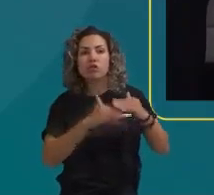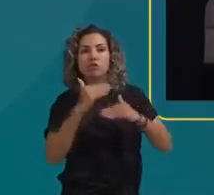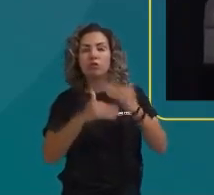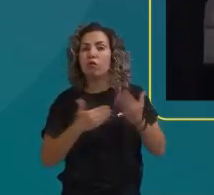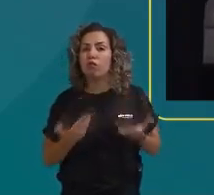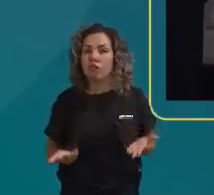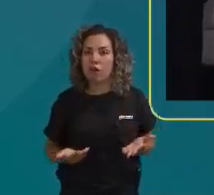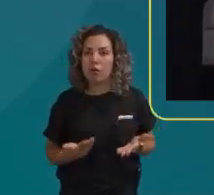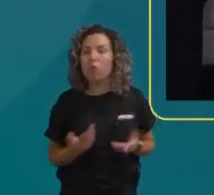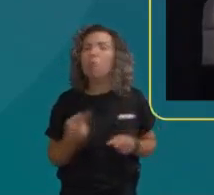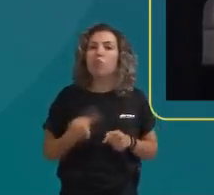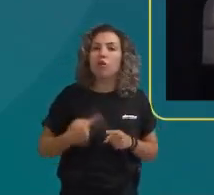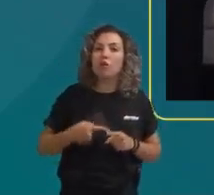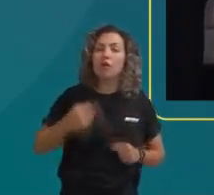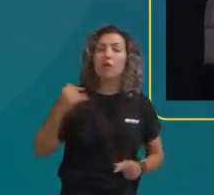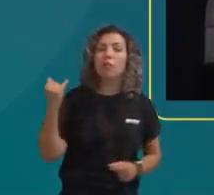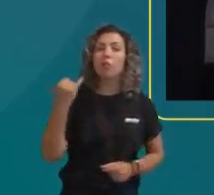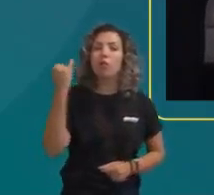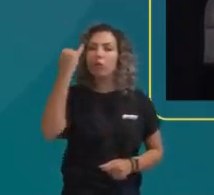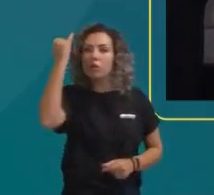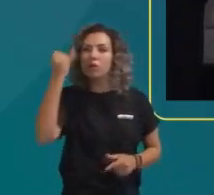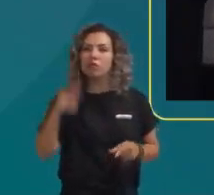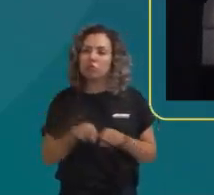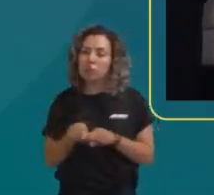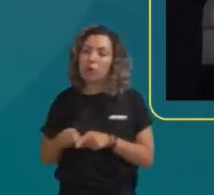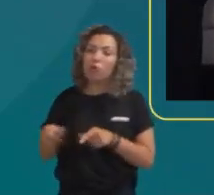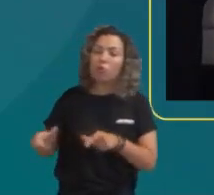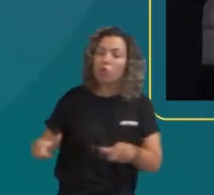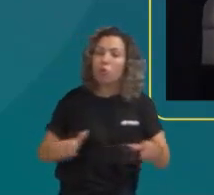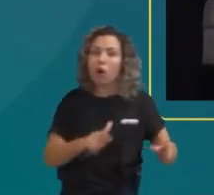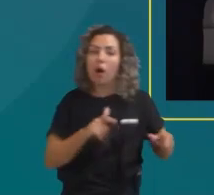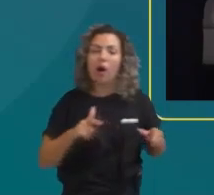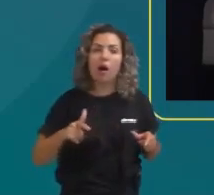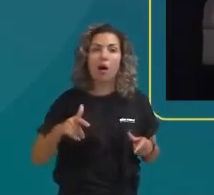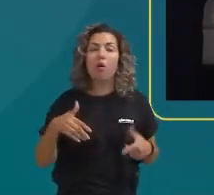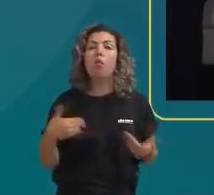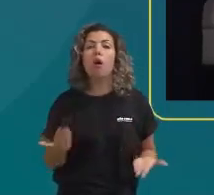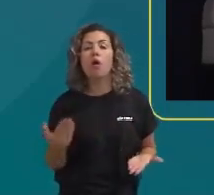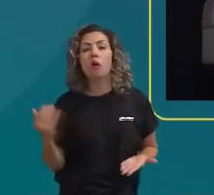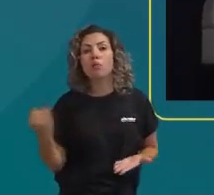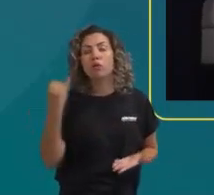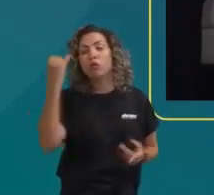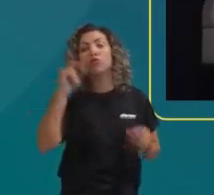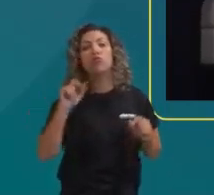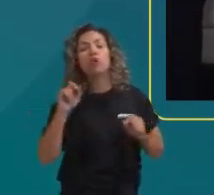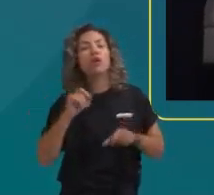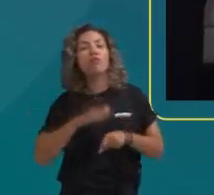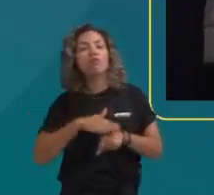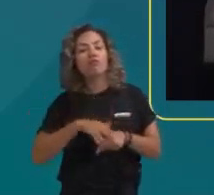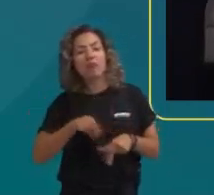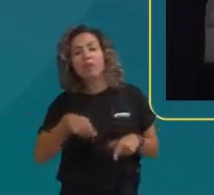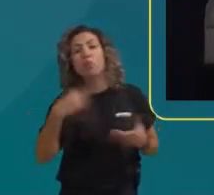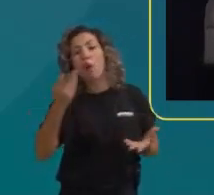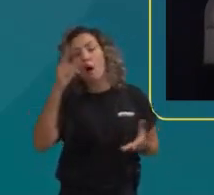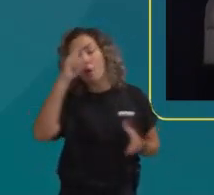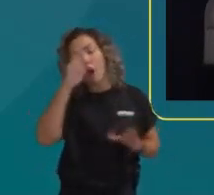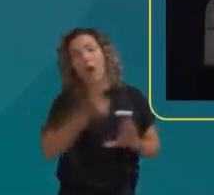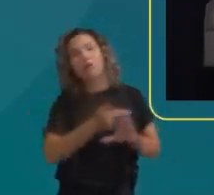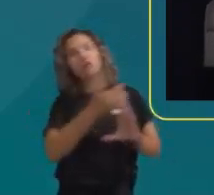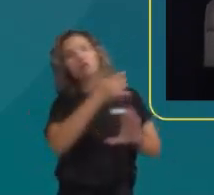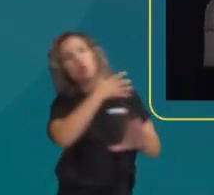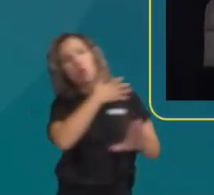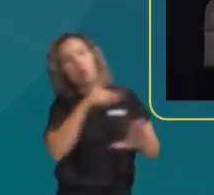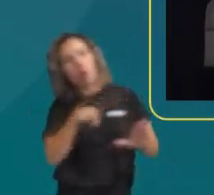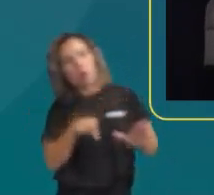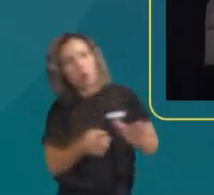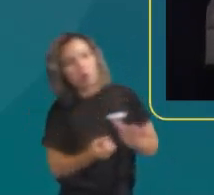names of places along the canal, what has been done in the canal, what is the history of the canal. So this is how the public is participating